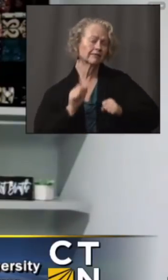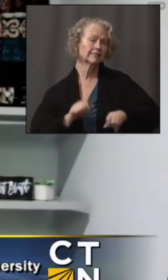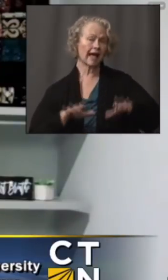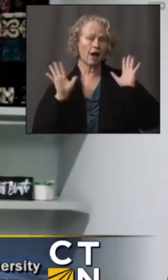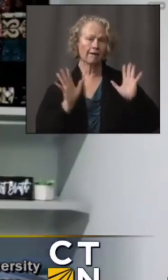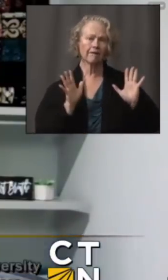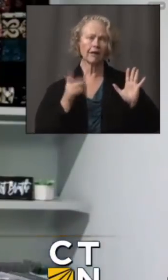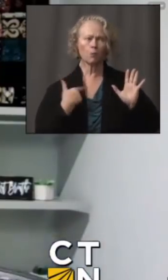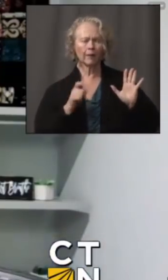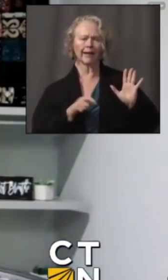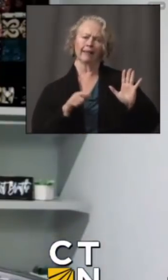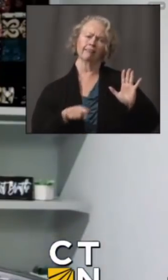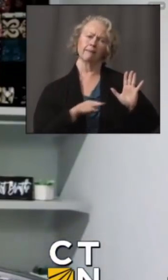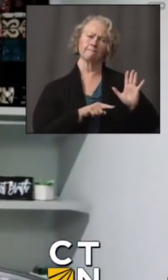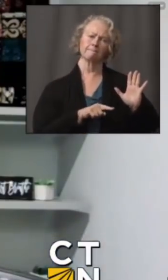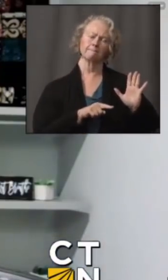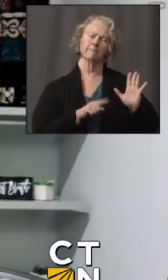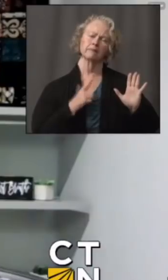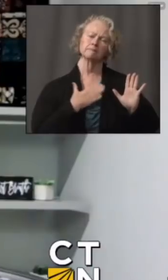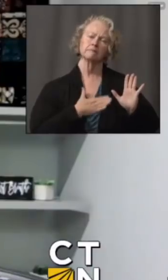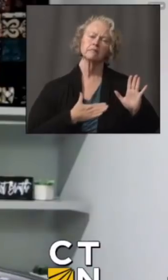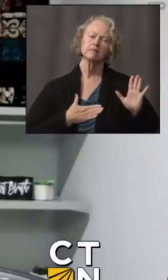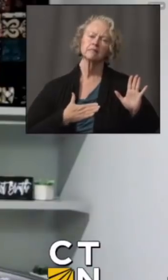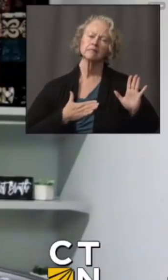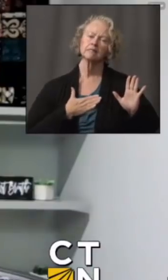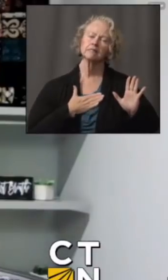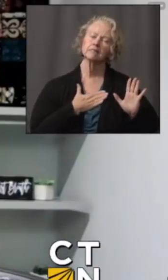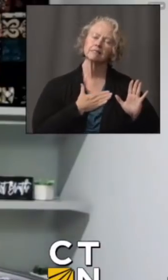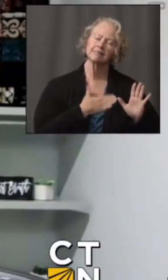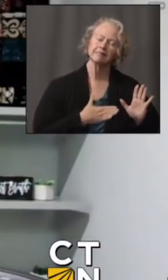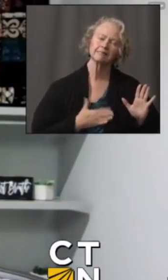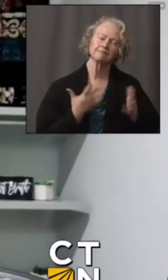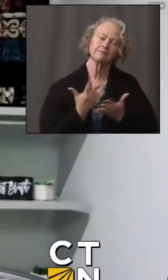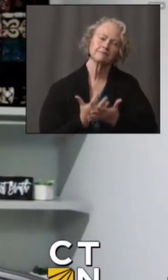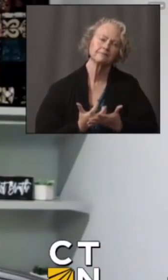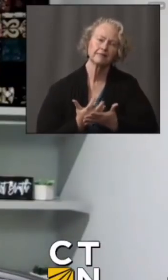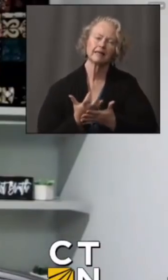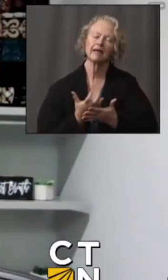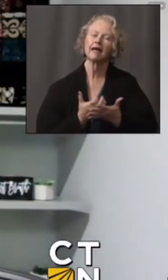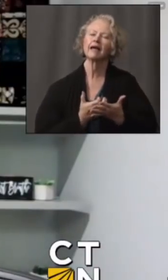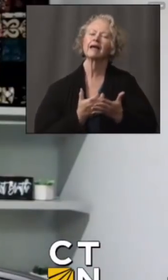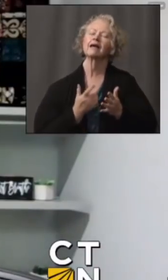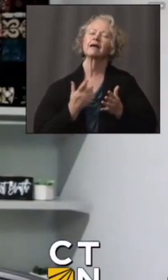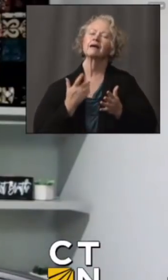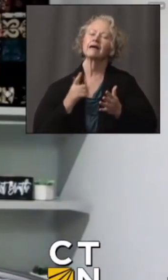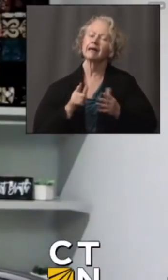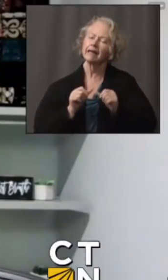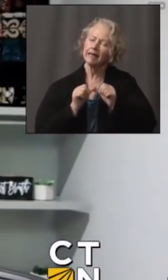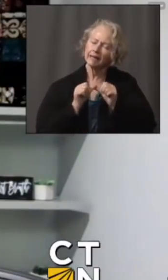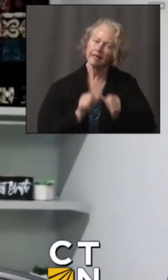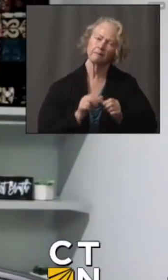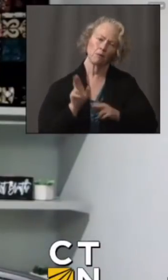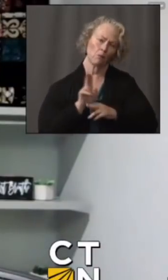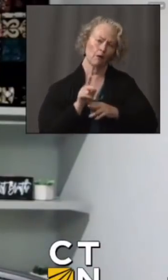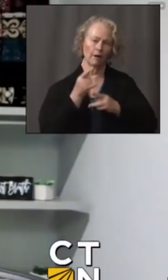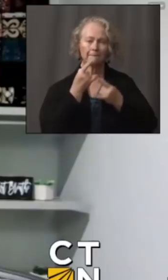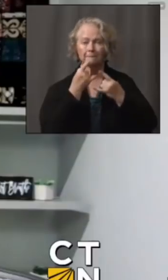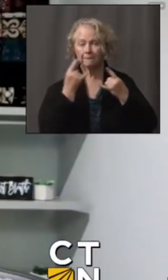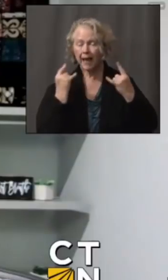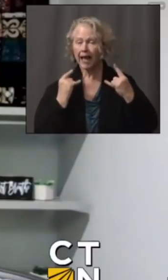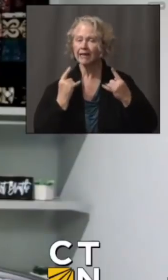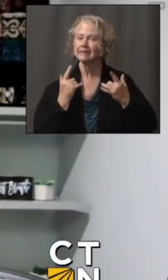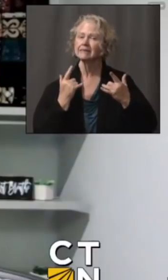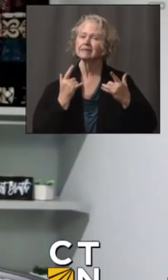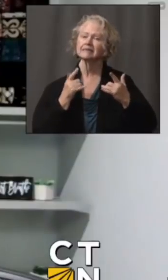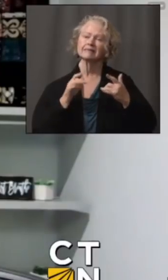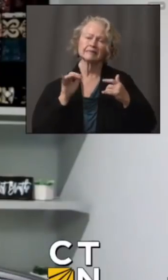them. So please, please, please, I beseech you to continue to do all that you've been doing, to wear your mask, to keep your